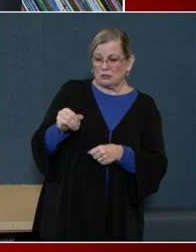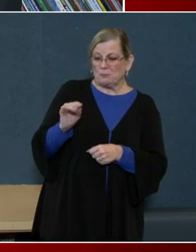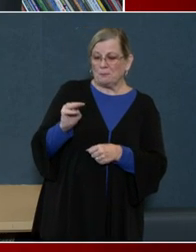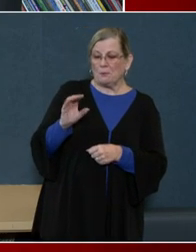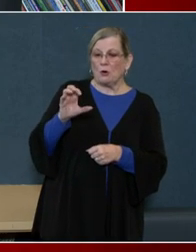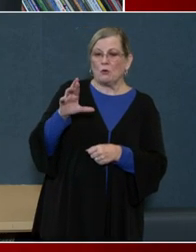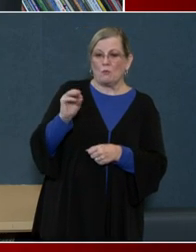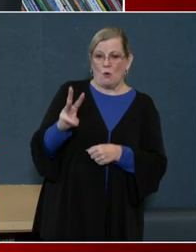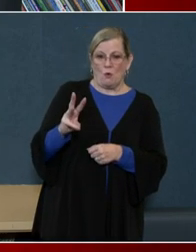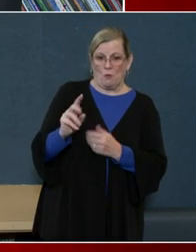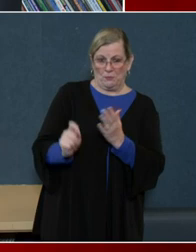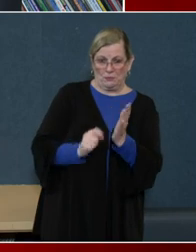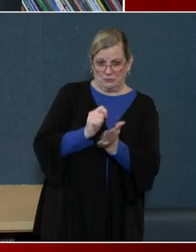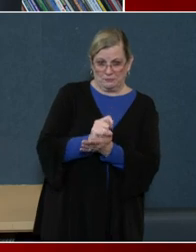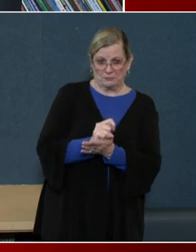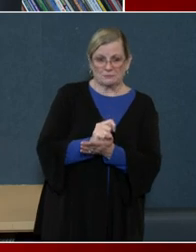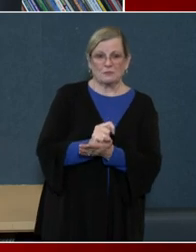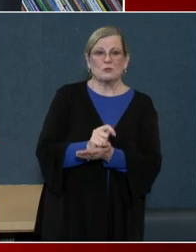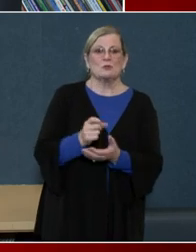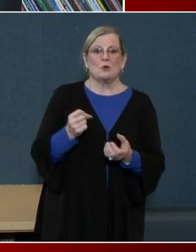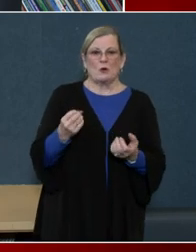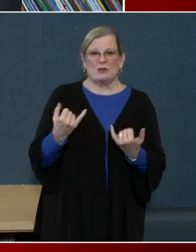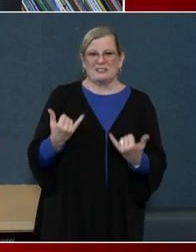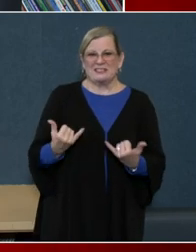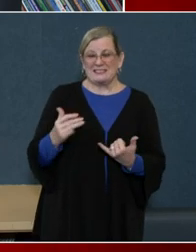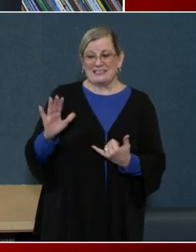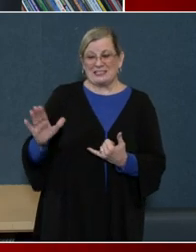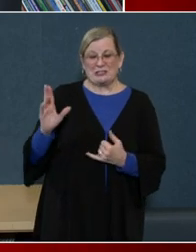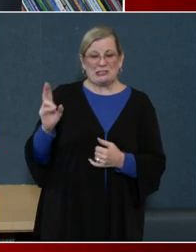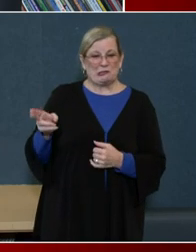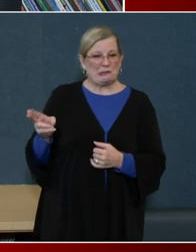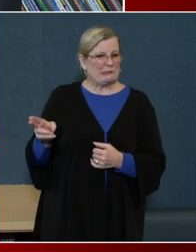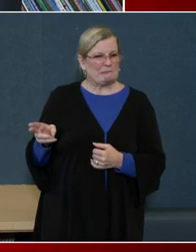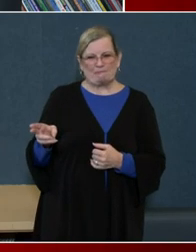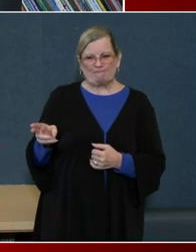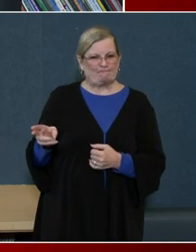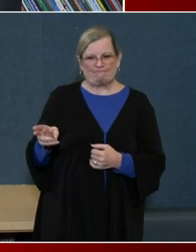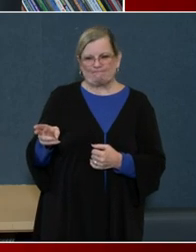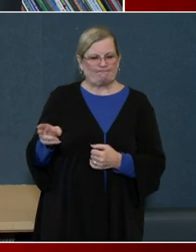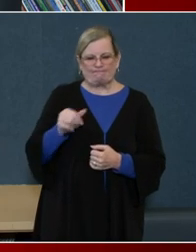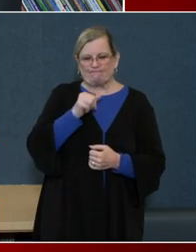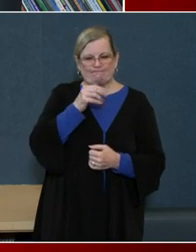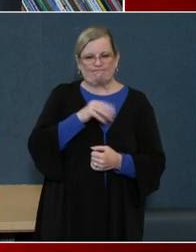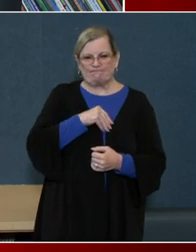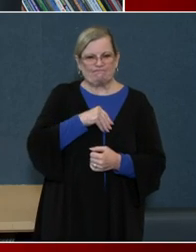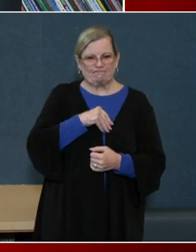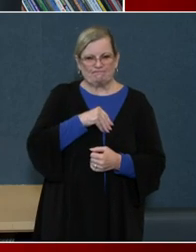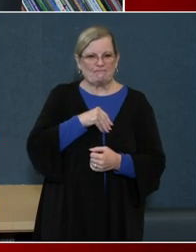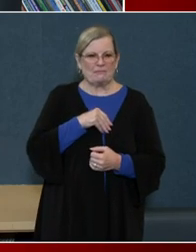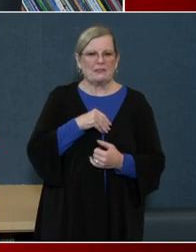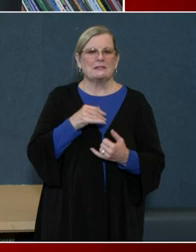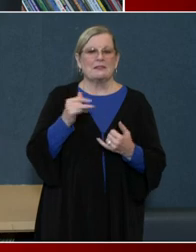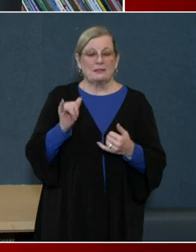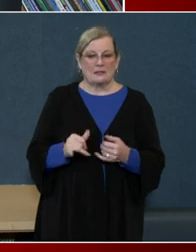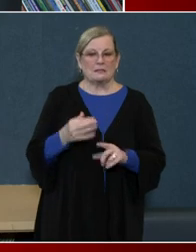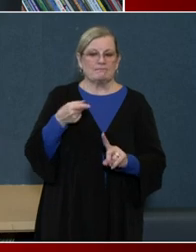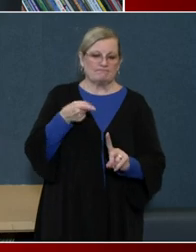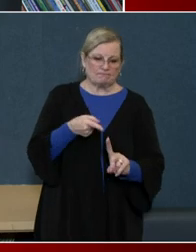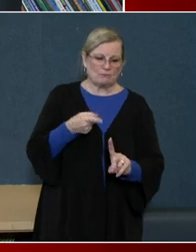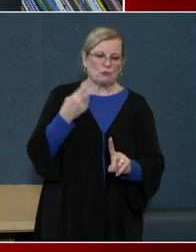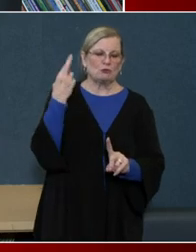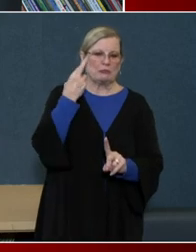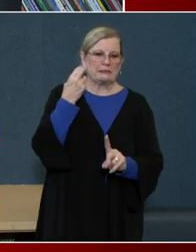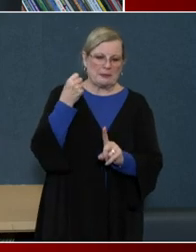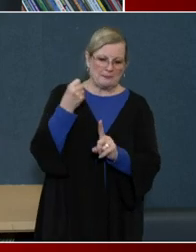segregated the federal workforce. And that had a specific effect on the District of Columbia.